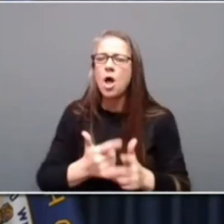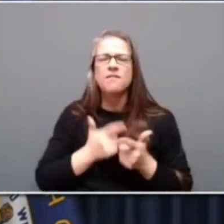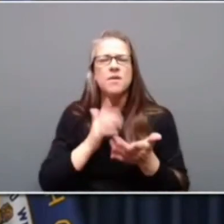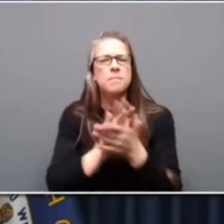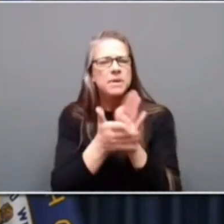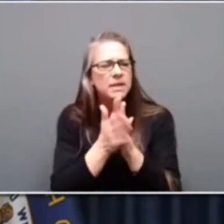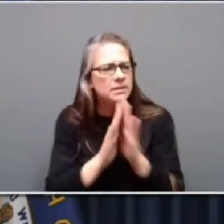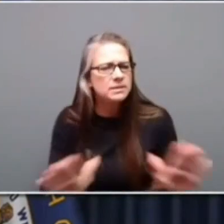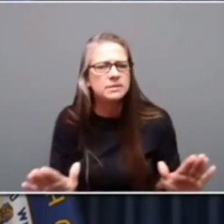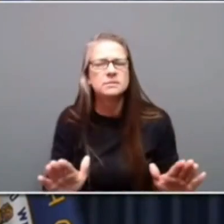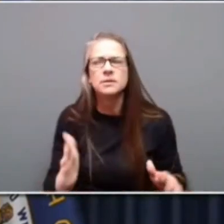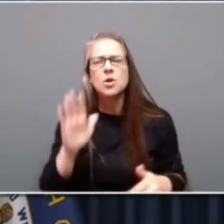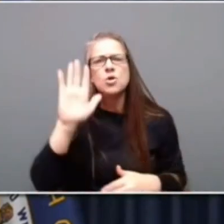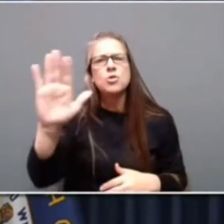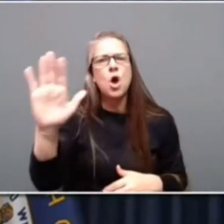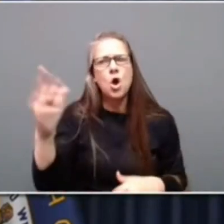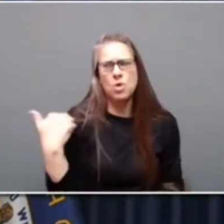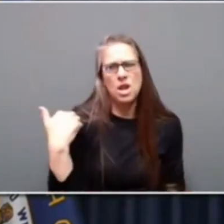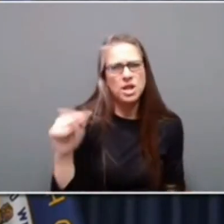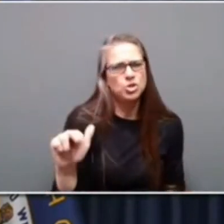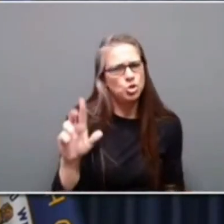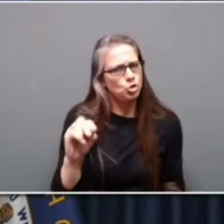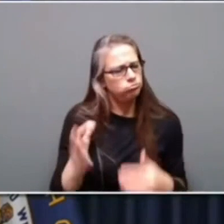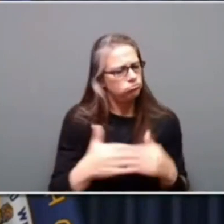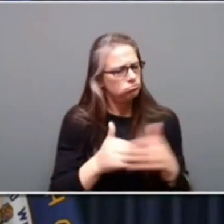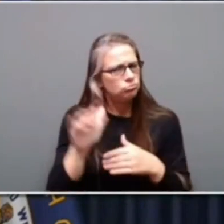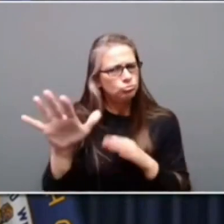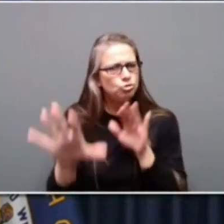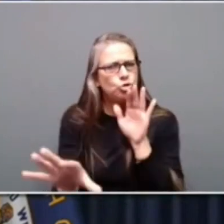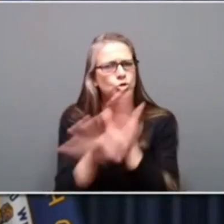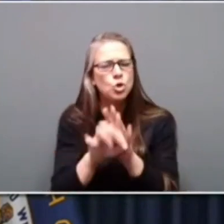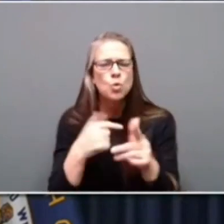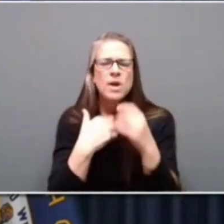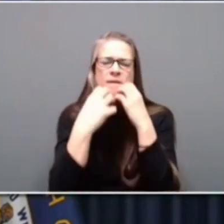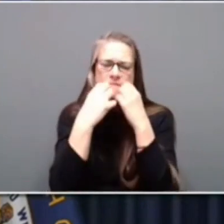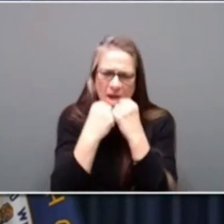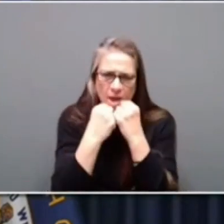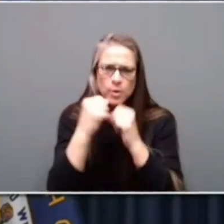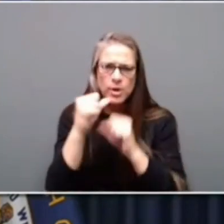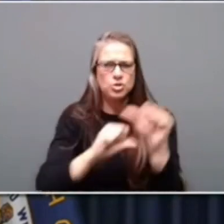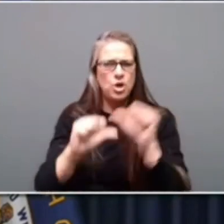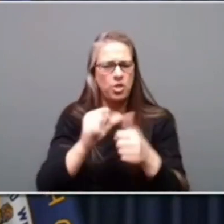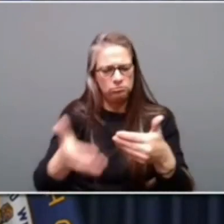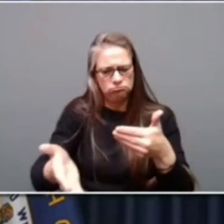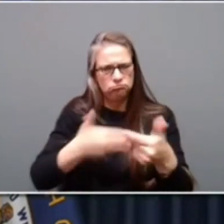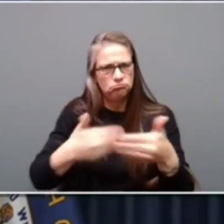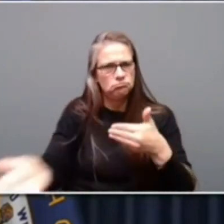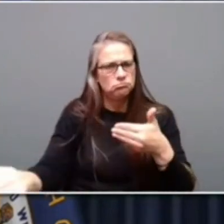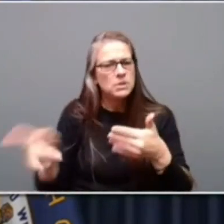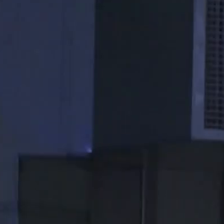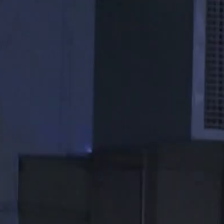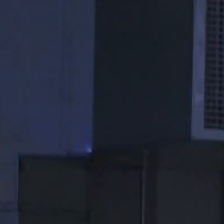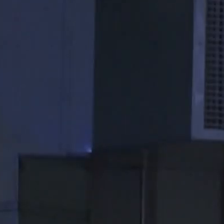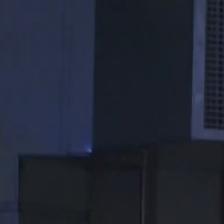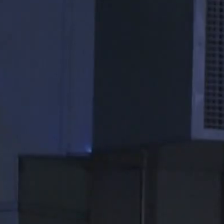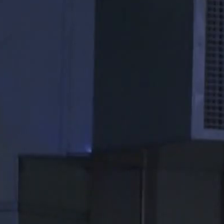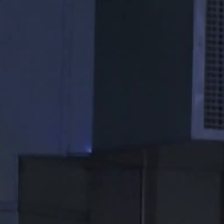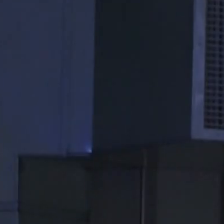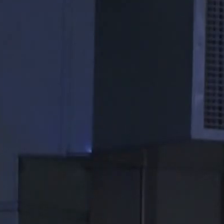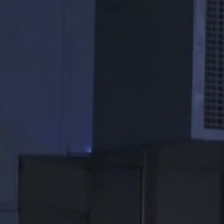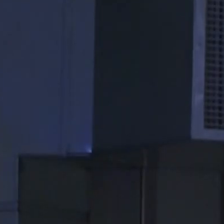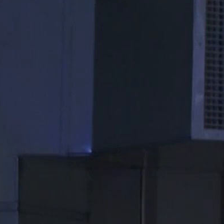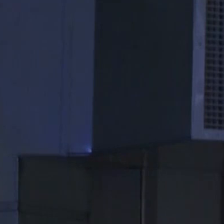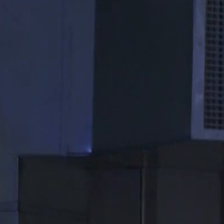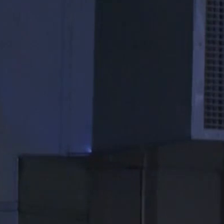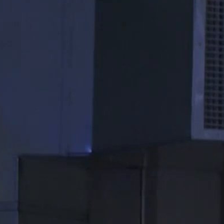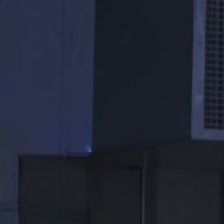their religion as they choose. We should value each other in the most special of ways. The